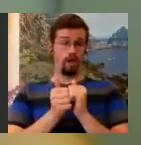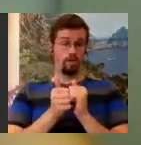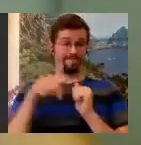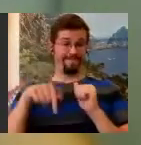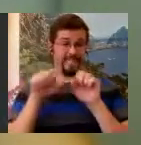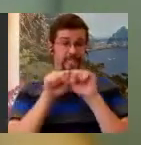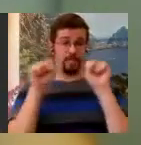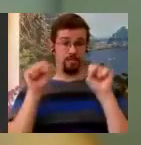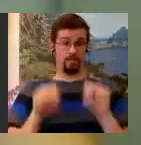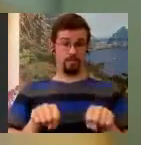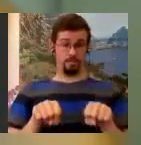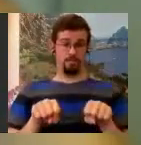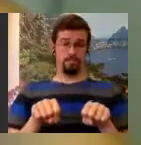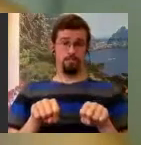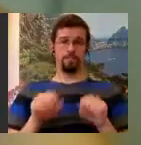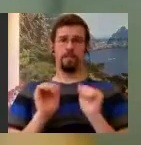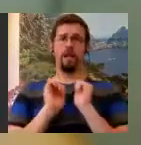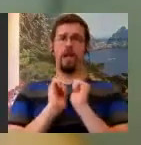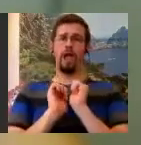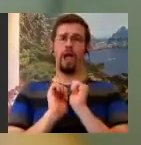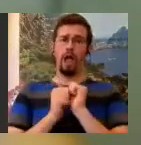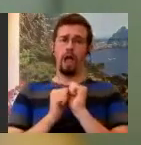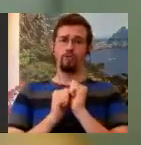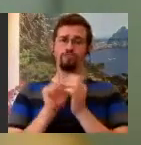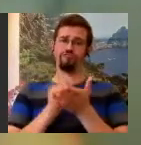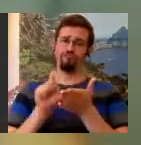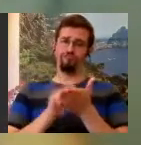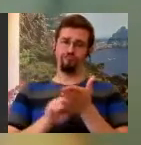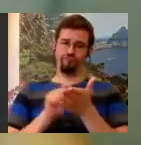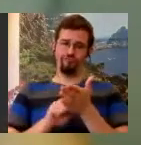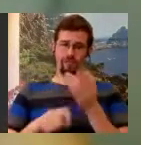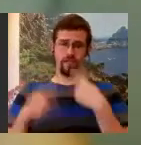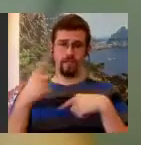and how to transcribe sign languages.